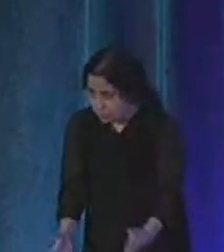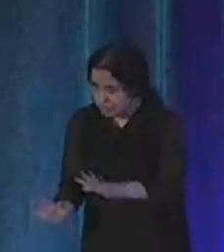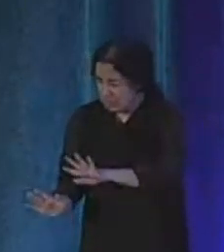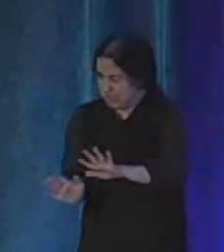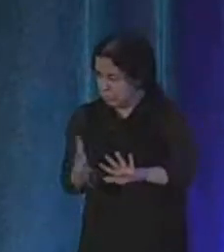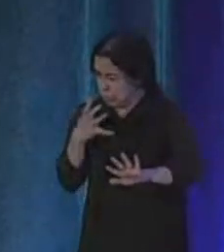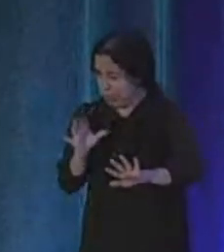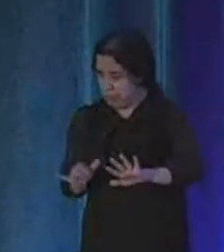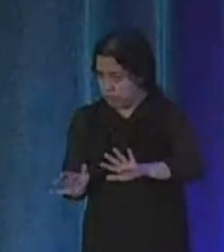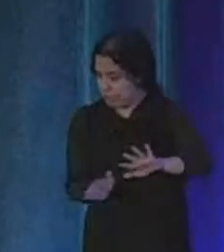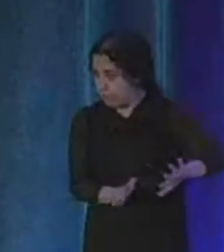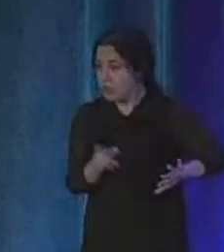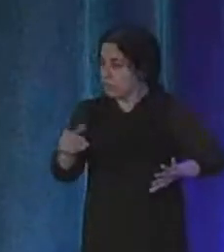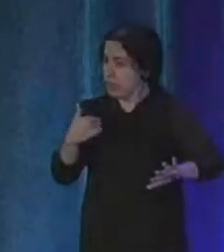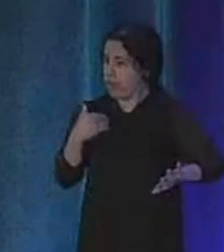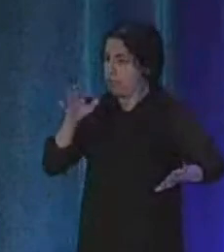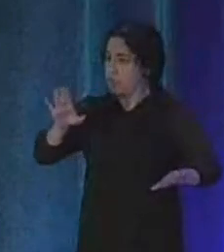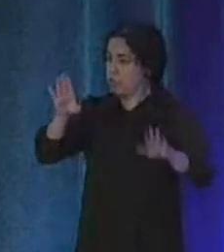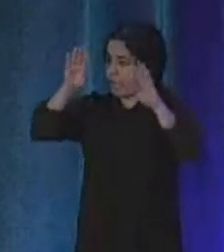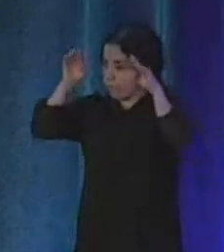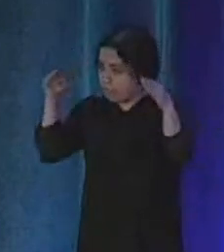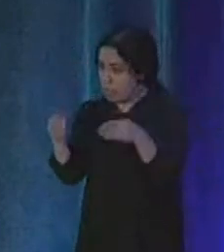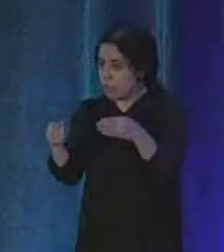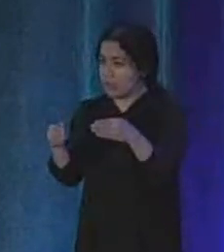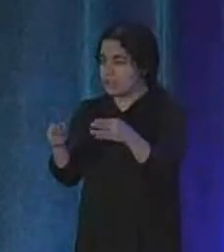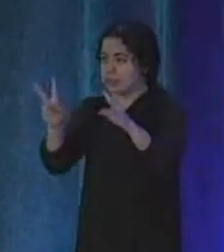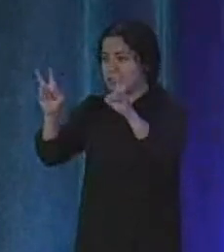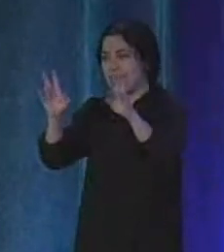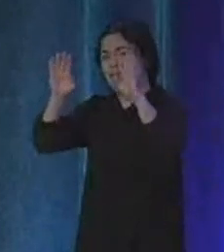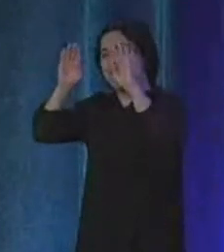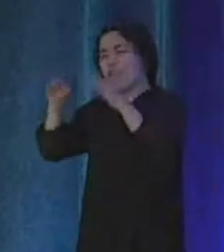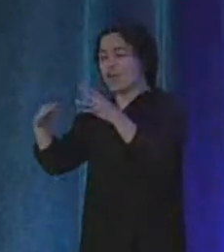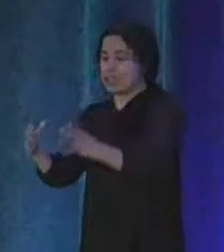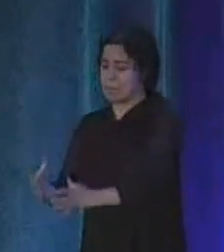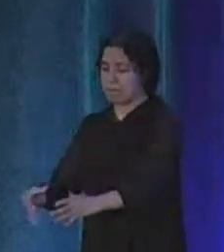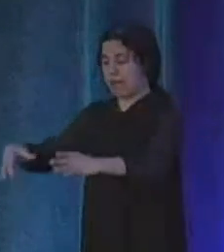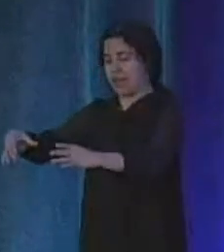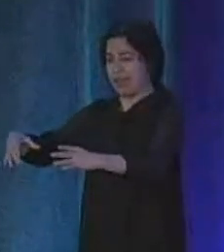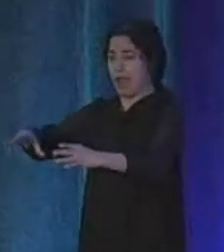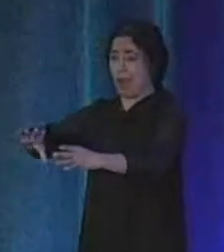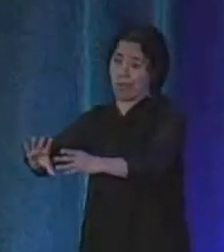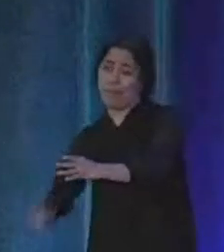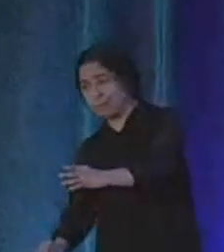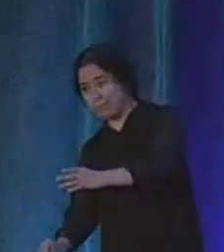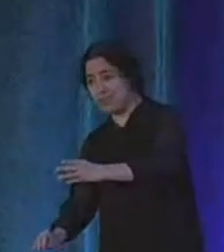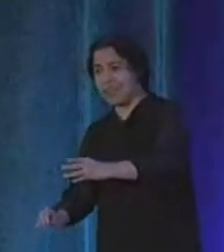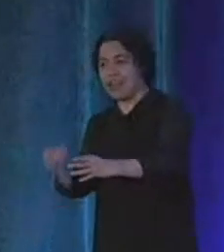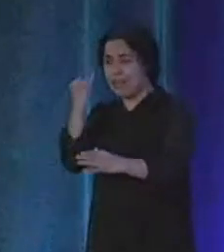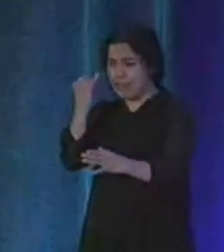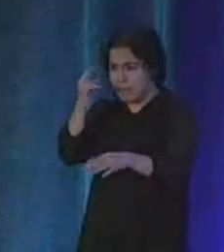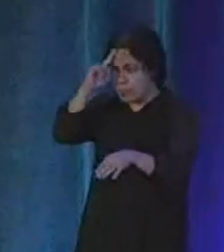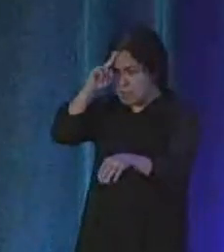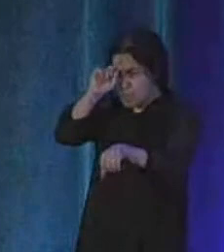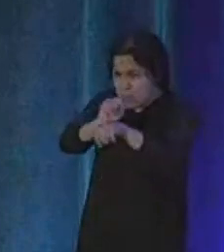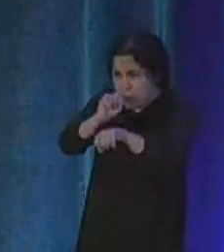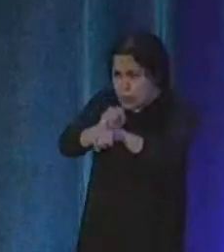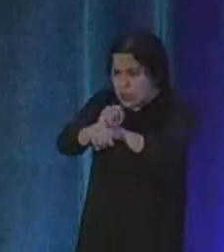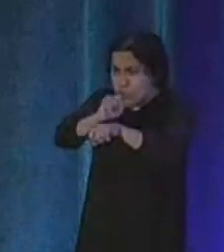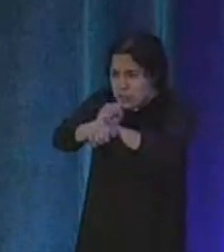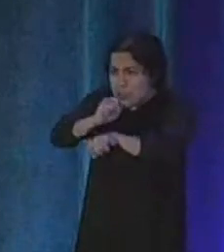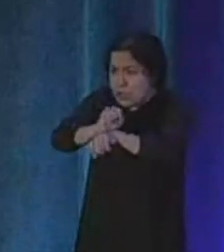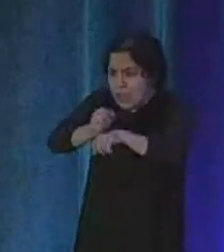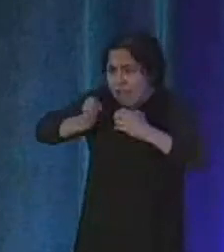You have your focus bucket, if you will, and when you go into flow state and when you start putting out that